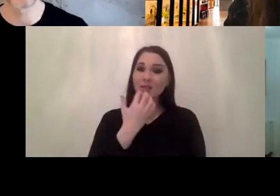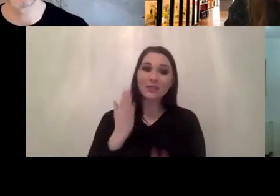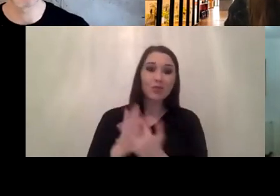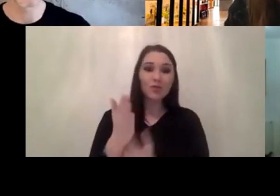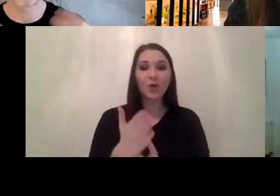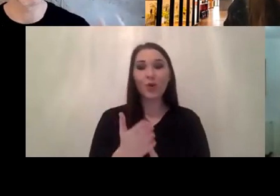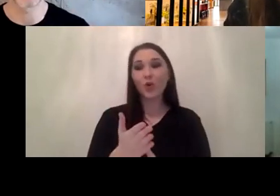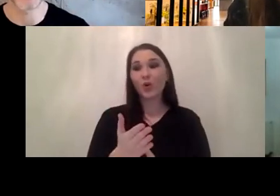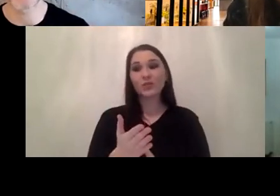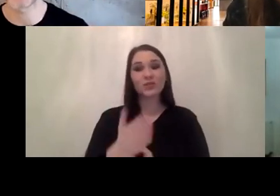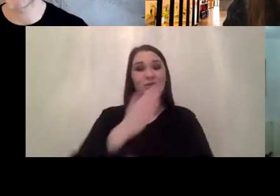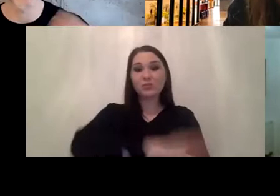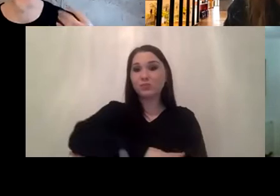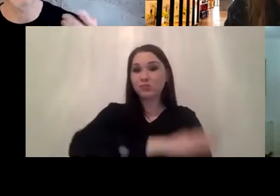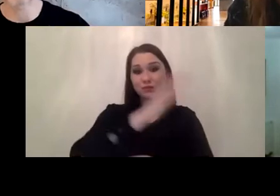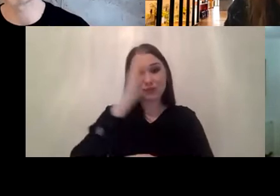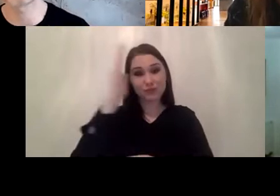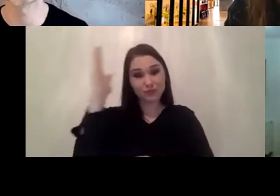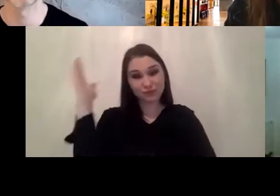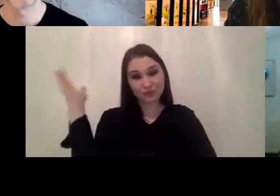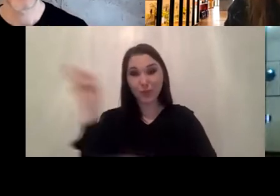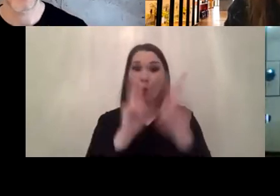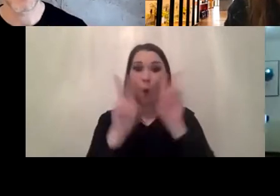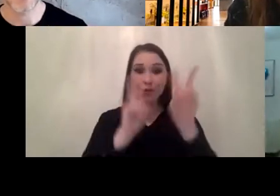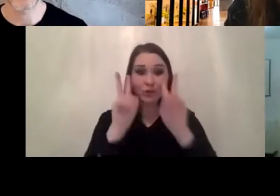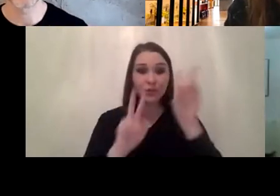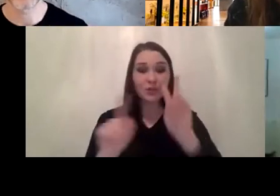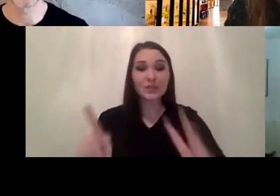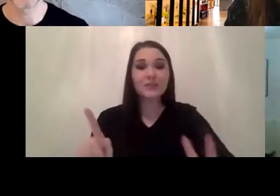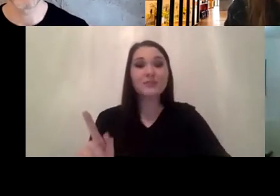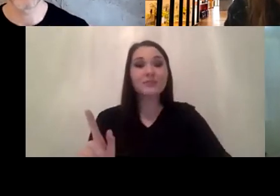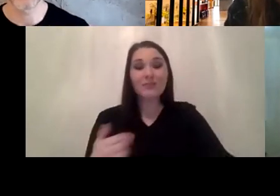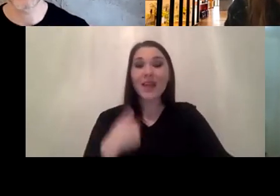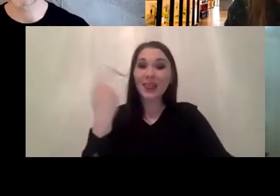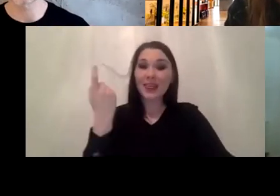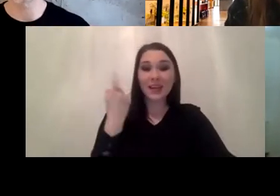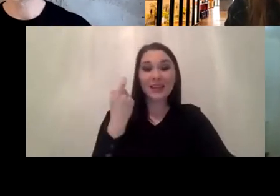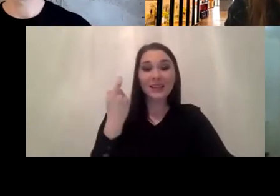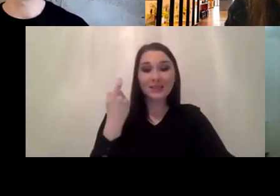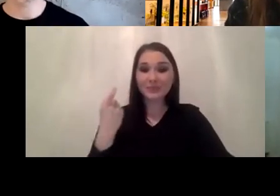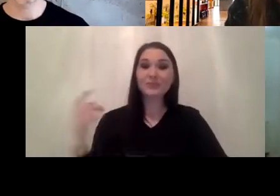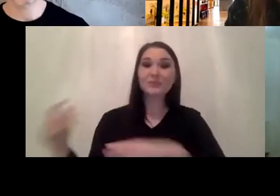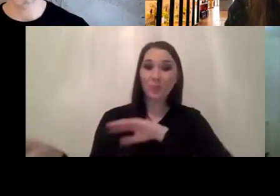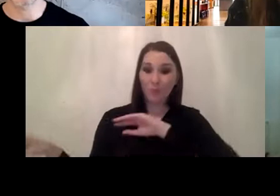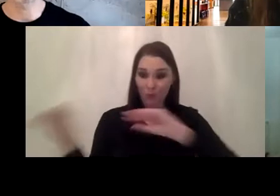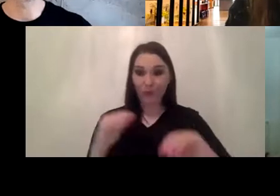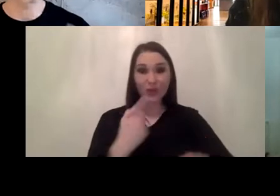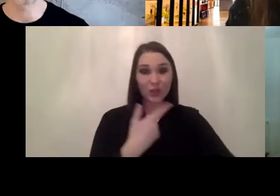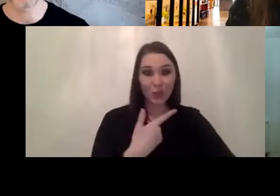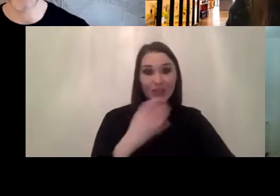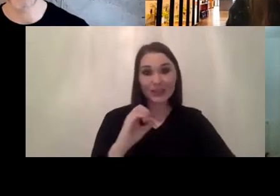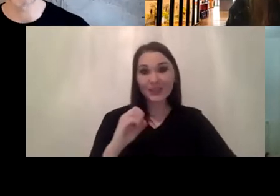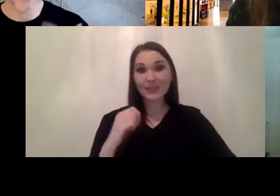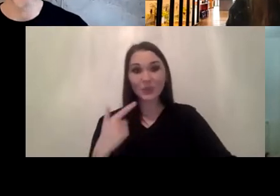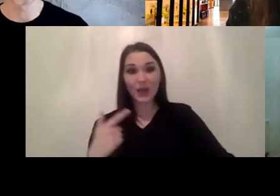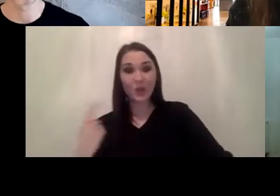normally wouldn't. You know what, days are hard, let's just get through this. I think as we're starting to move into this year, there's sort of awareness of, again, we've been through it for a